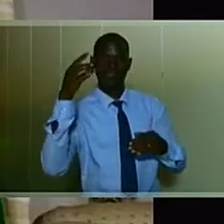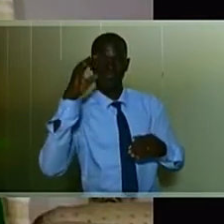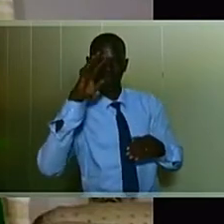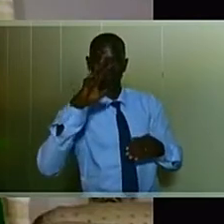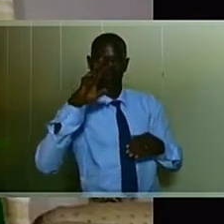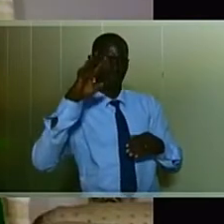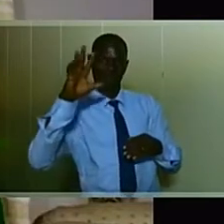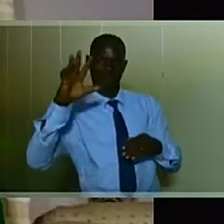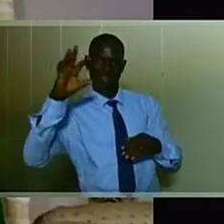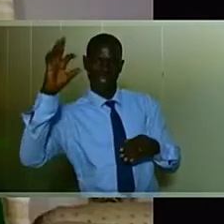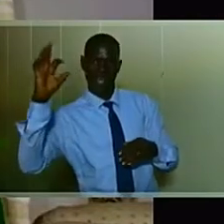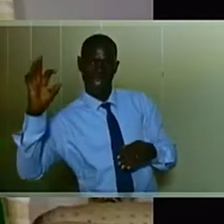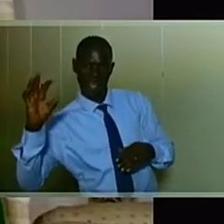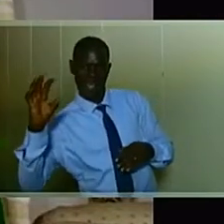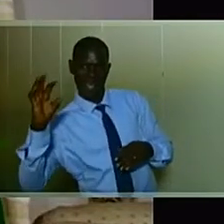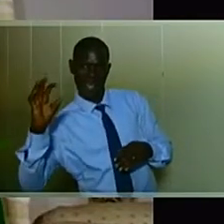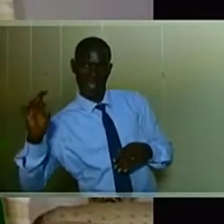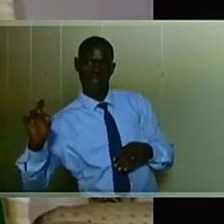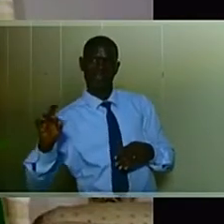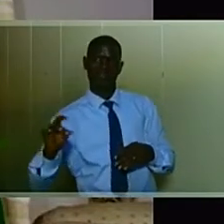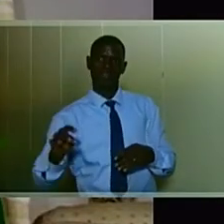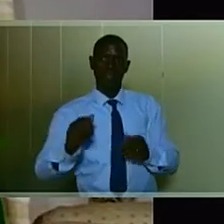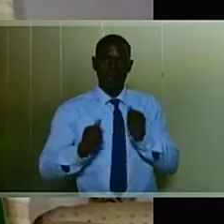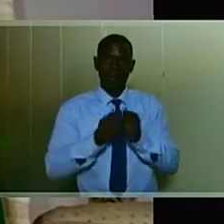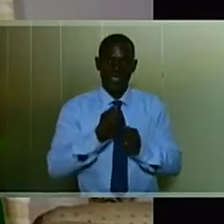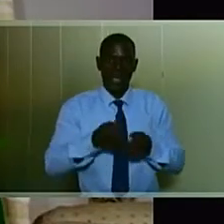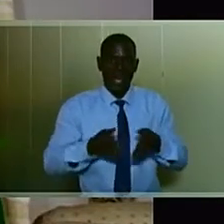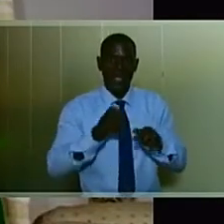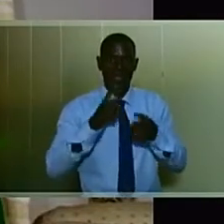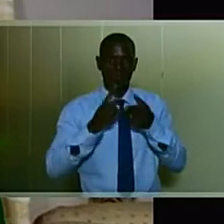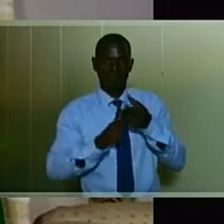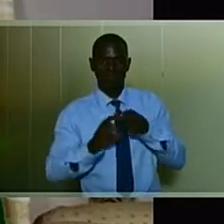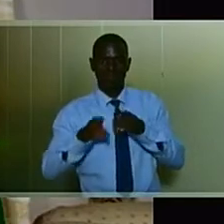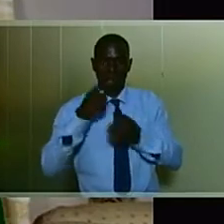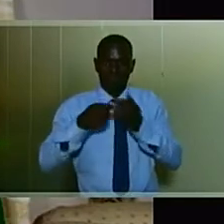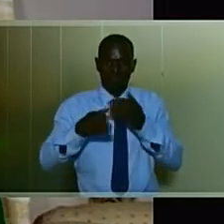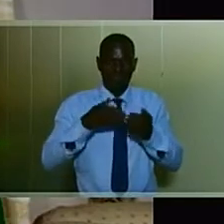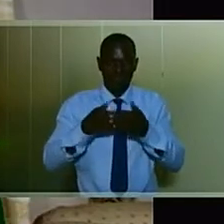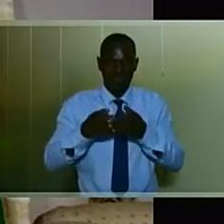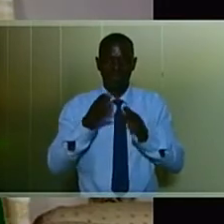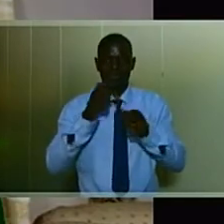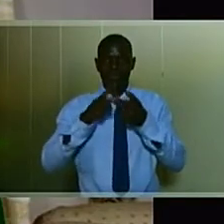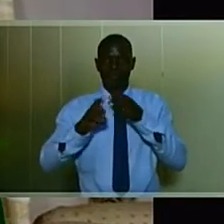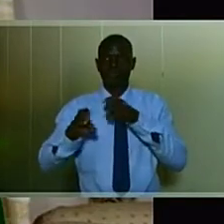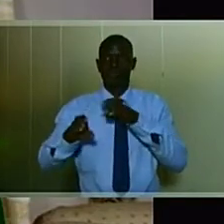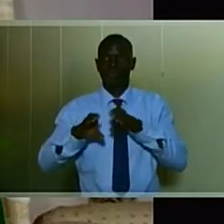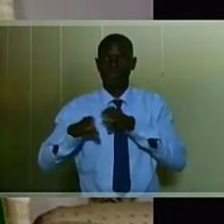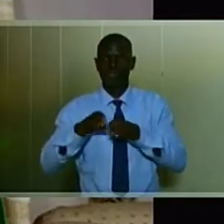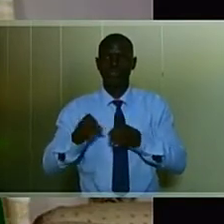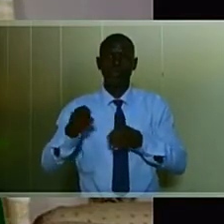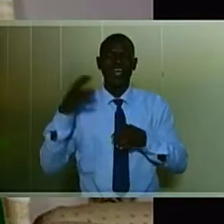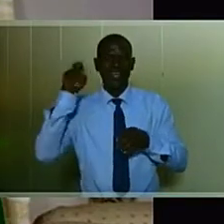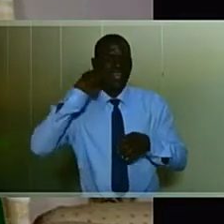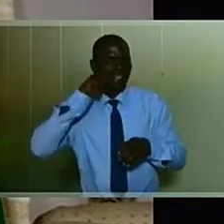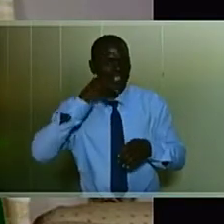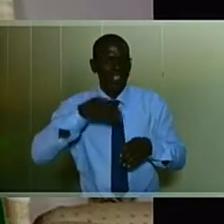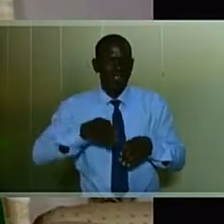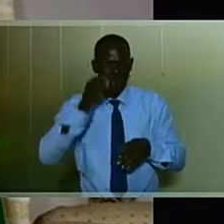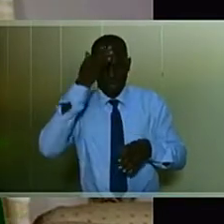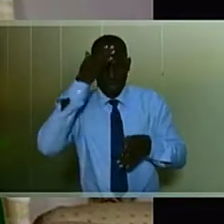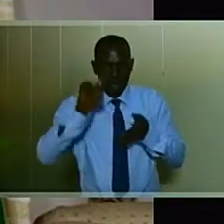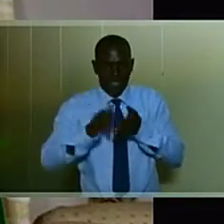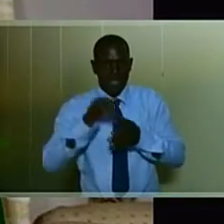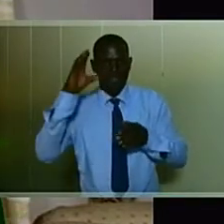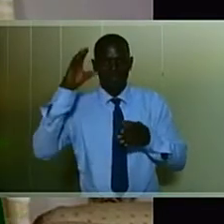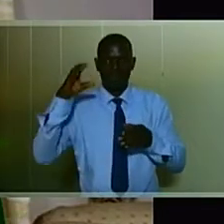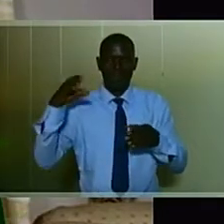58.4, which allows him to withdraw his assent. And Nigerians should know that Mr. President, is a